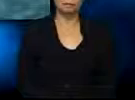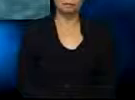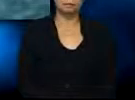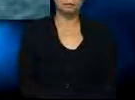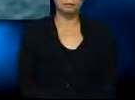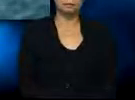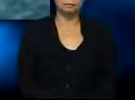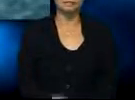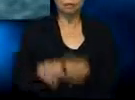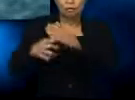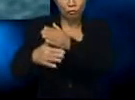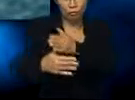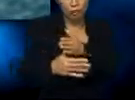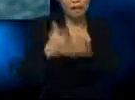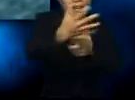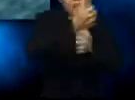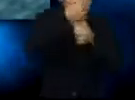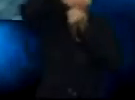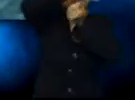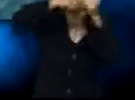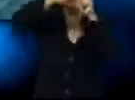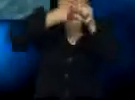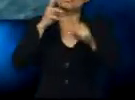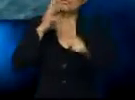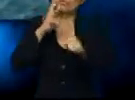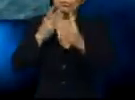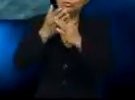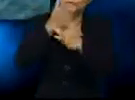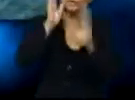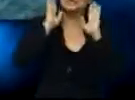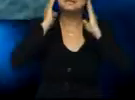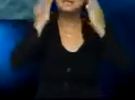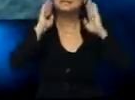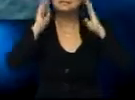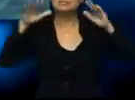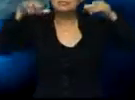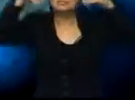A fish gets air from the water through its gills.